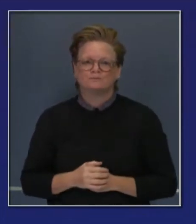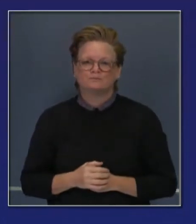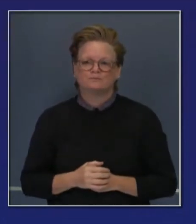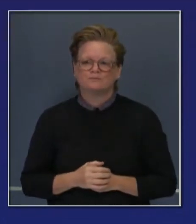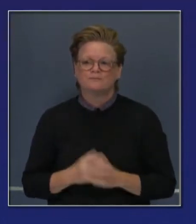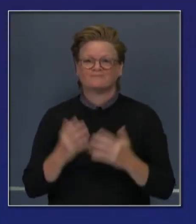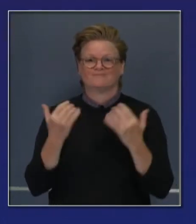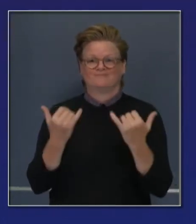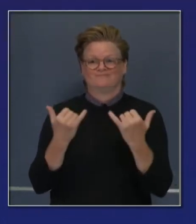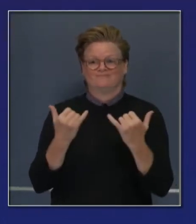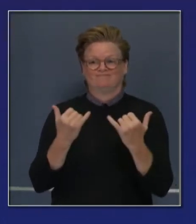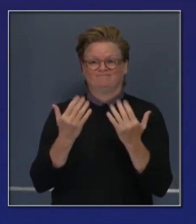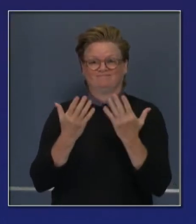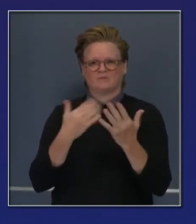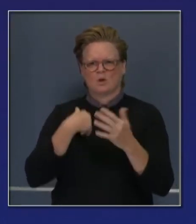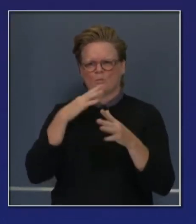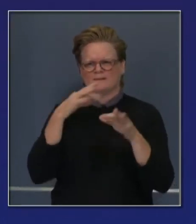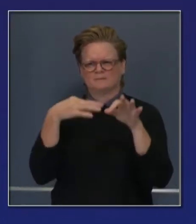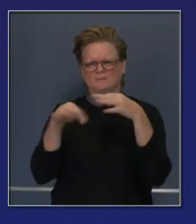system, how